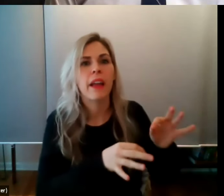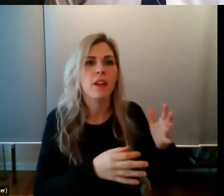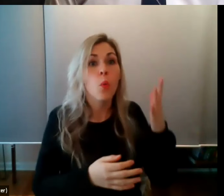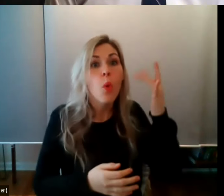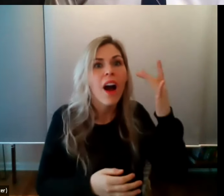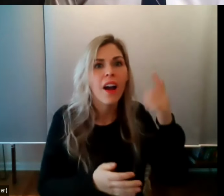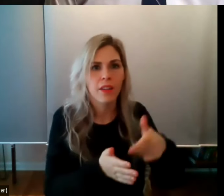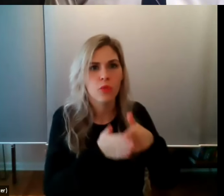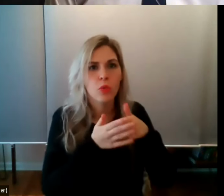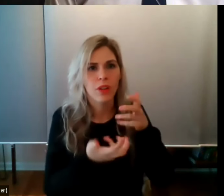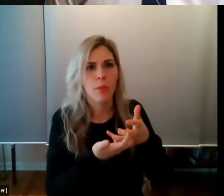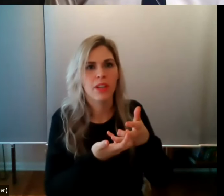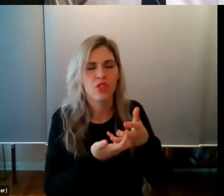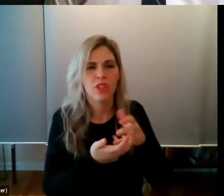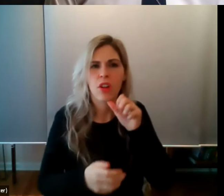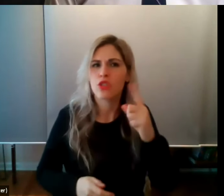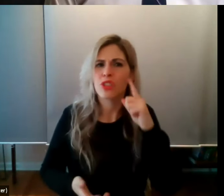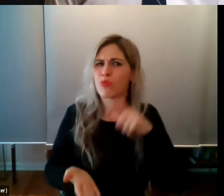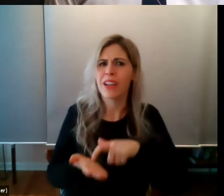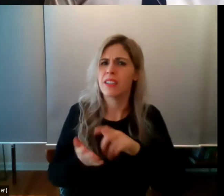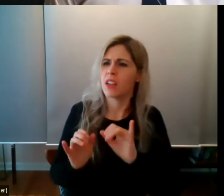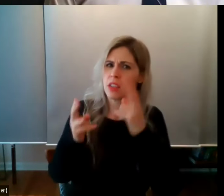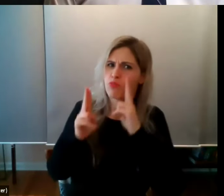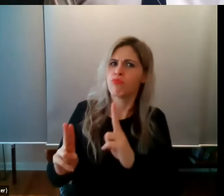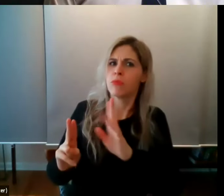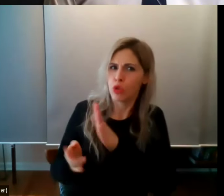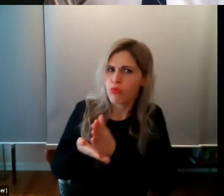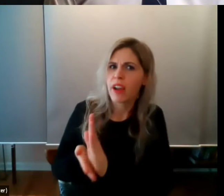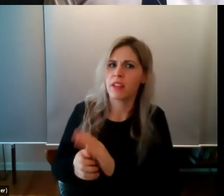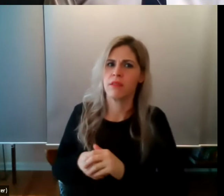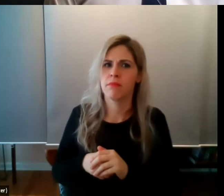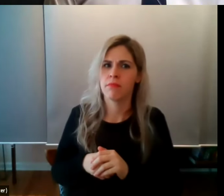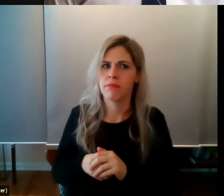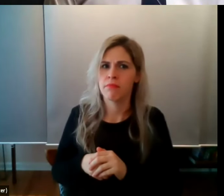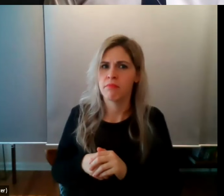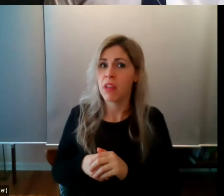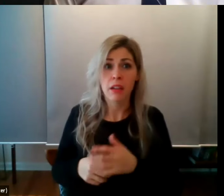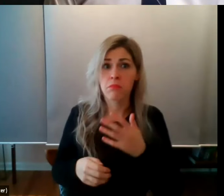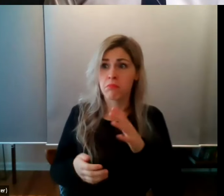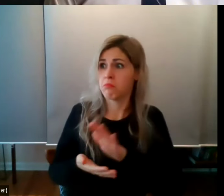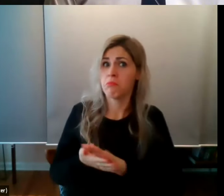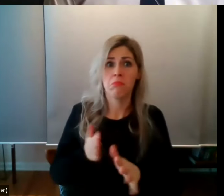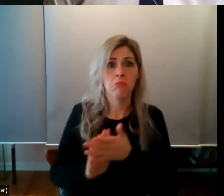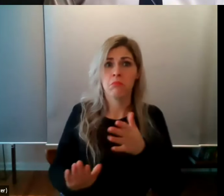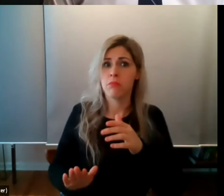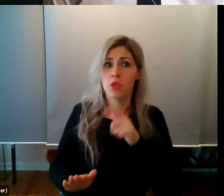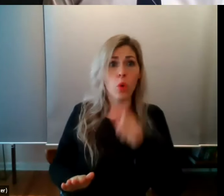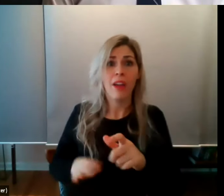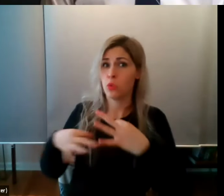accommodation, rather than simply recognizing someone's right and not needing further information, not needing you